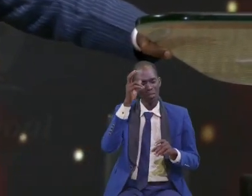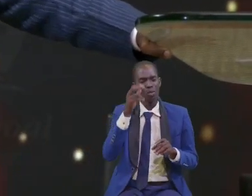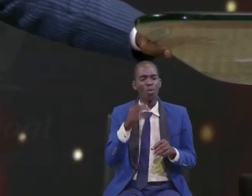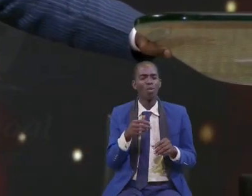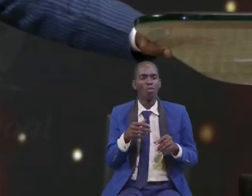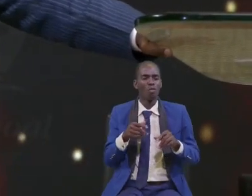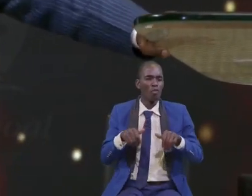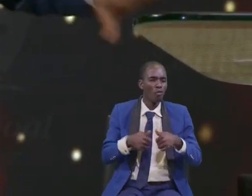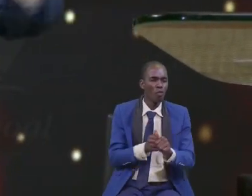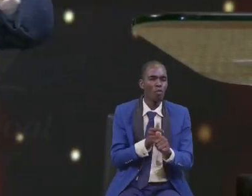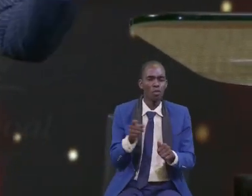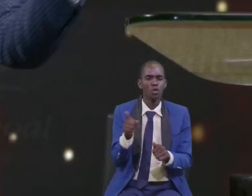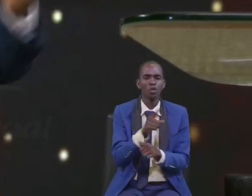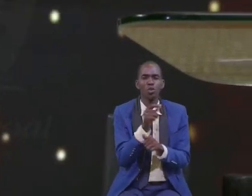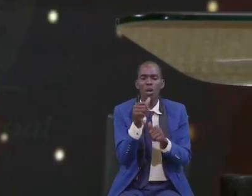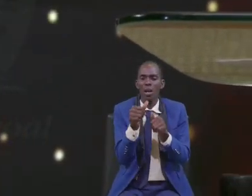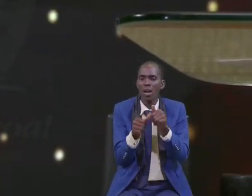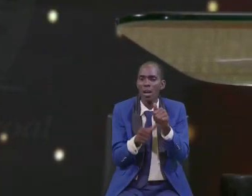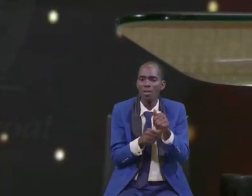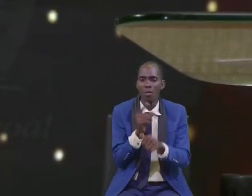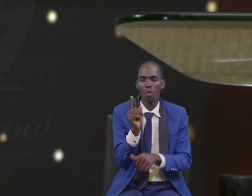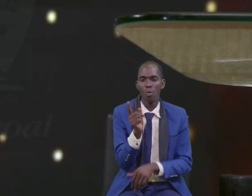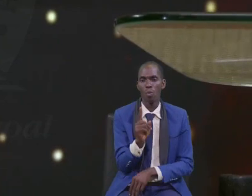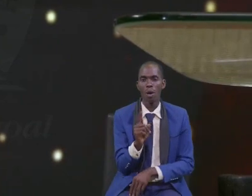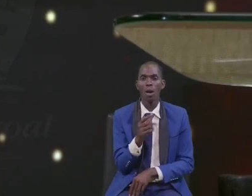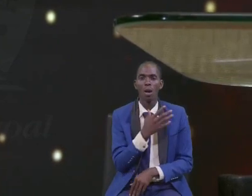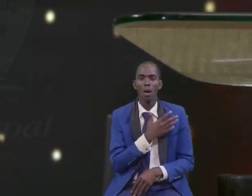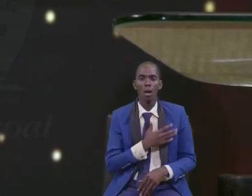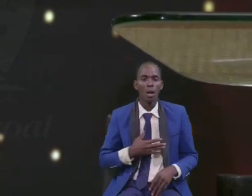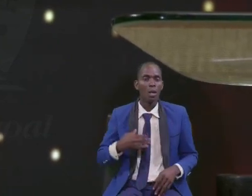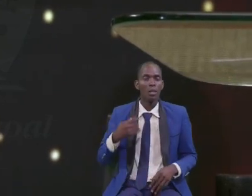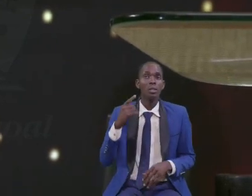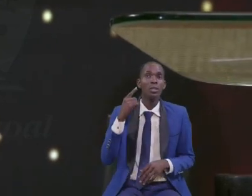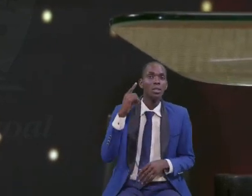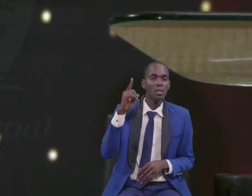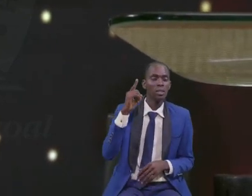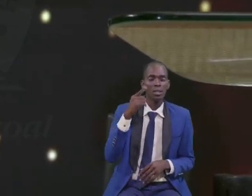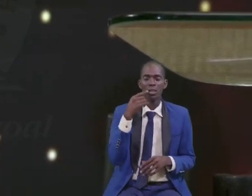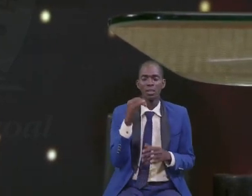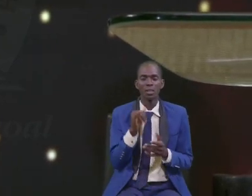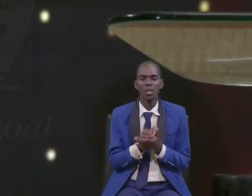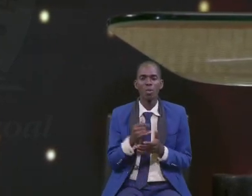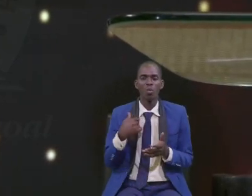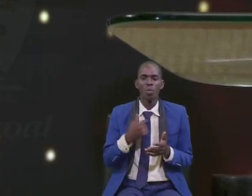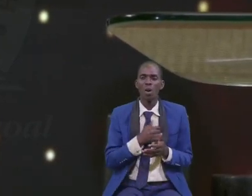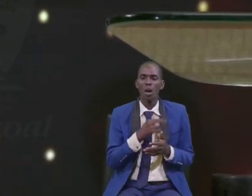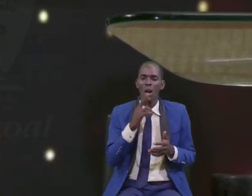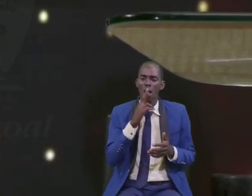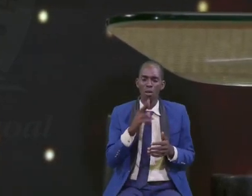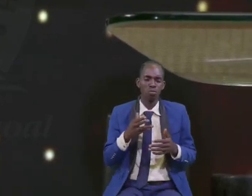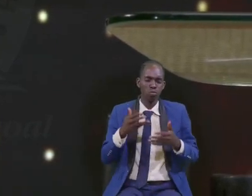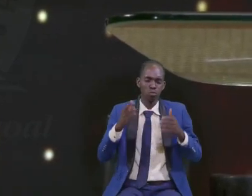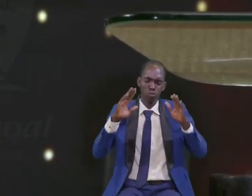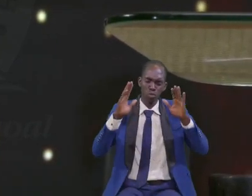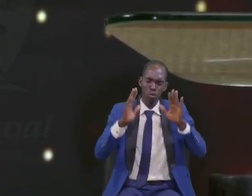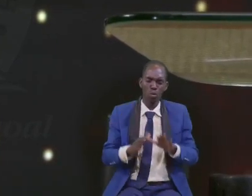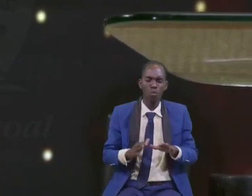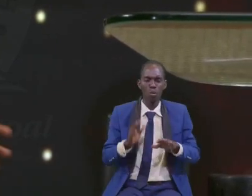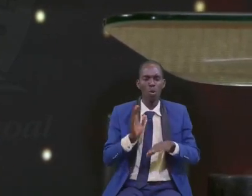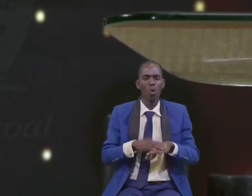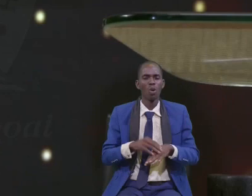you everywhere. And so he said, we're troubled on every side, yet